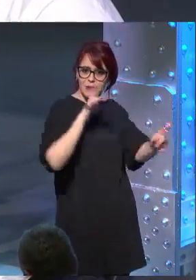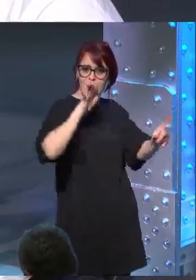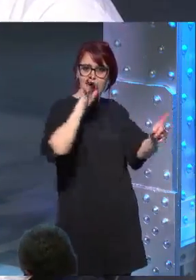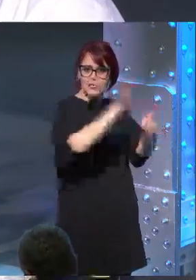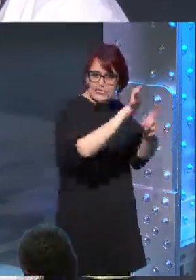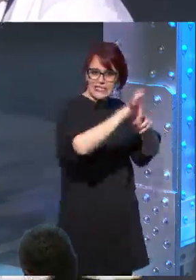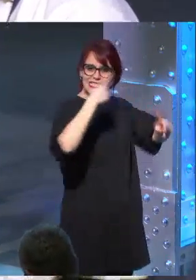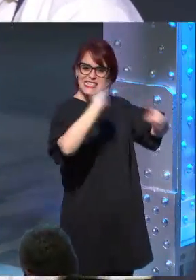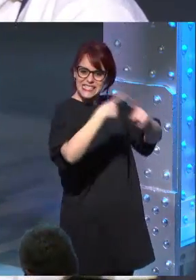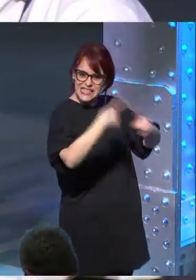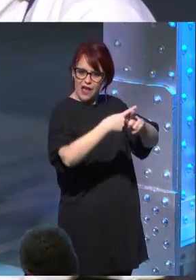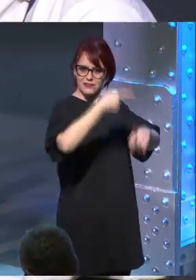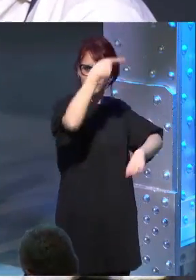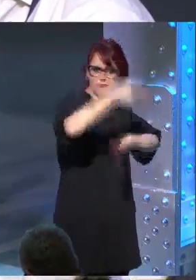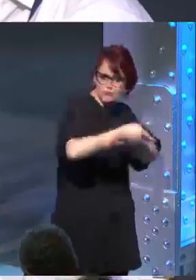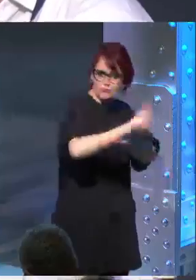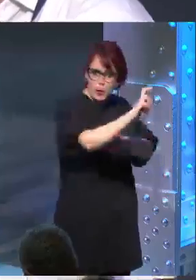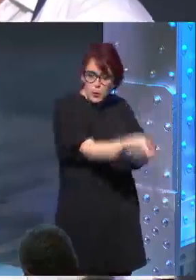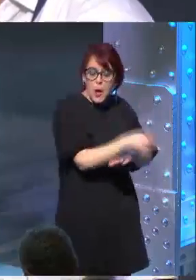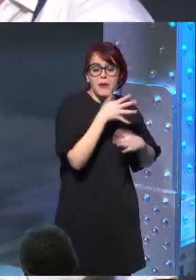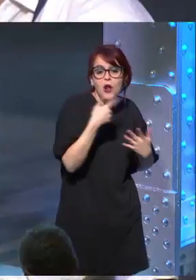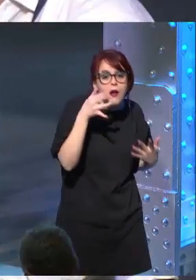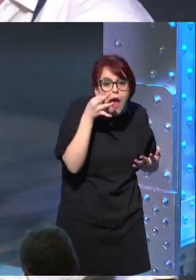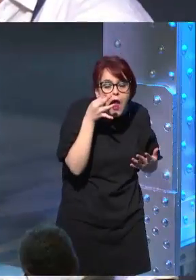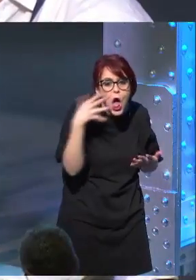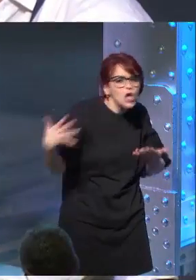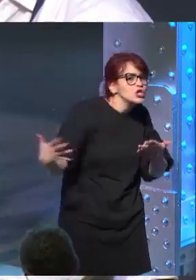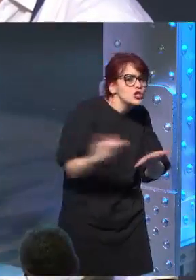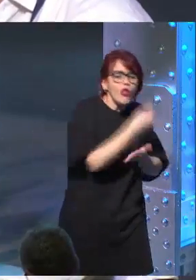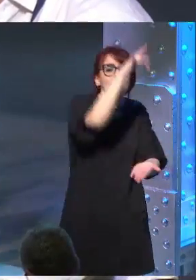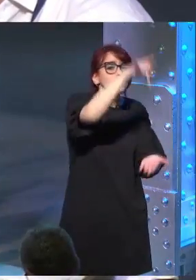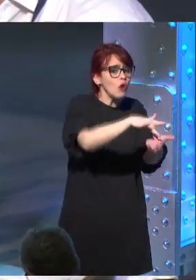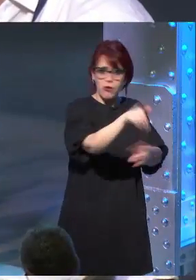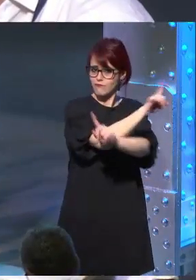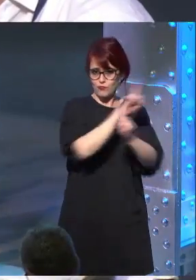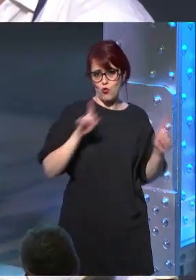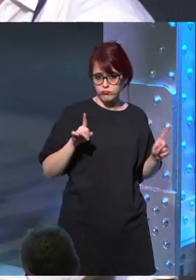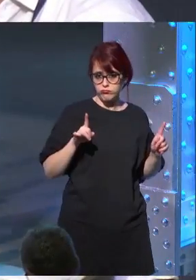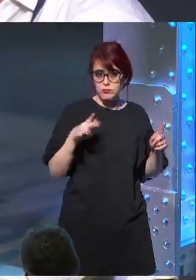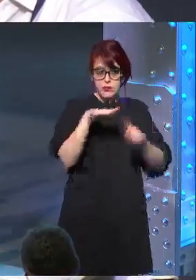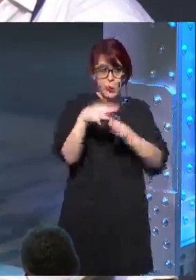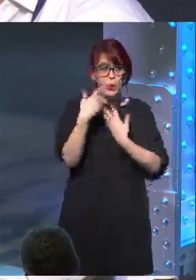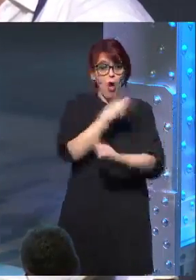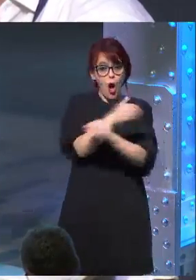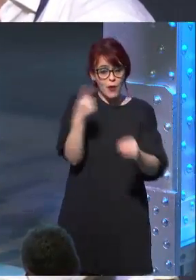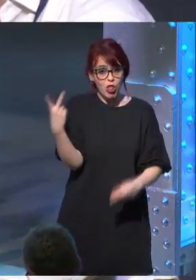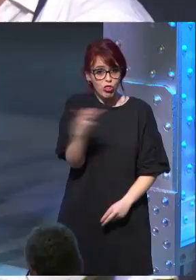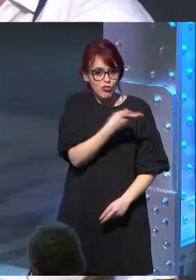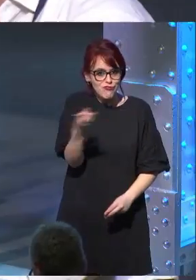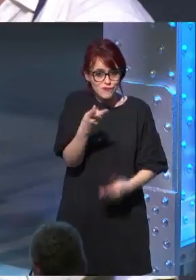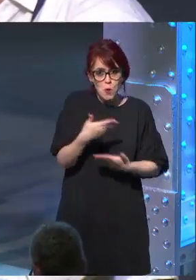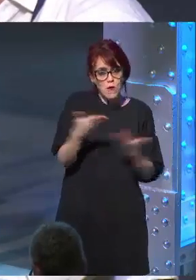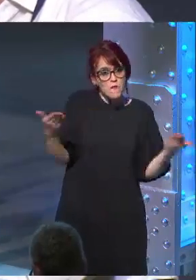that. When we talk about sexting or all these evil things that are going on, you start asking about